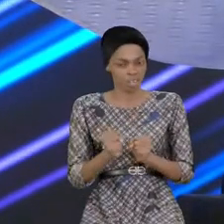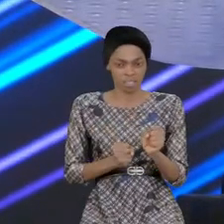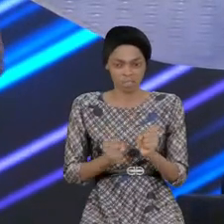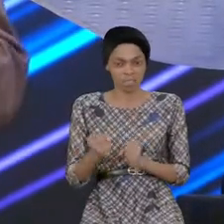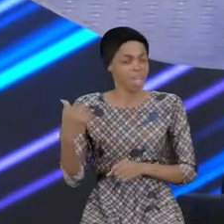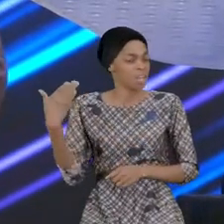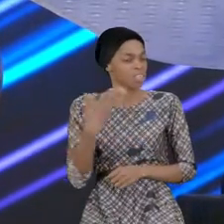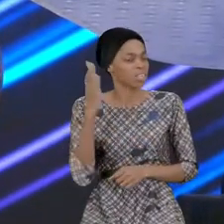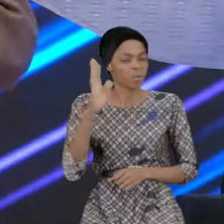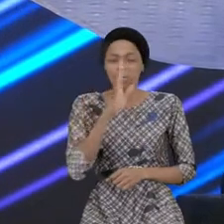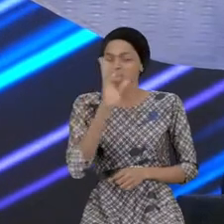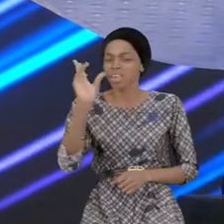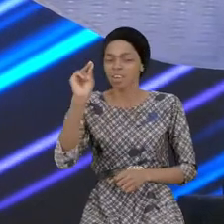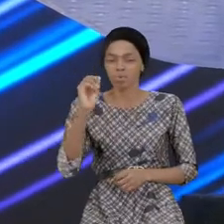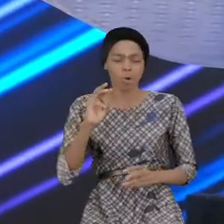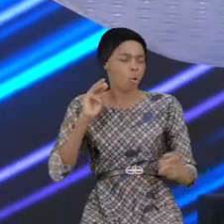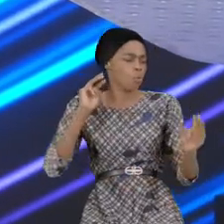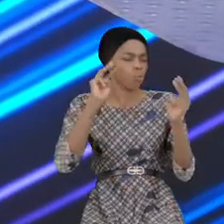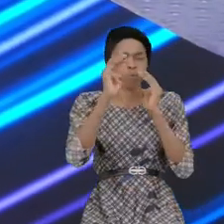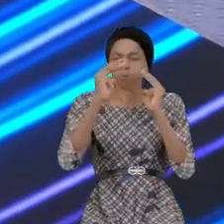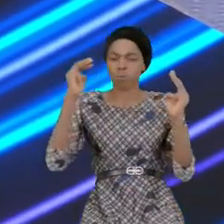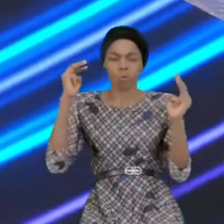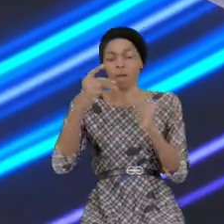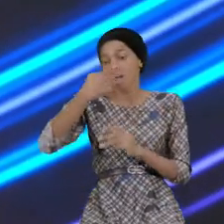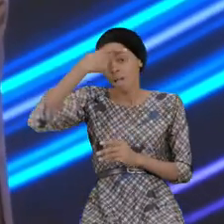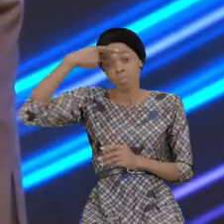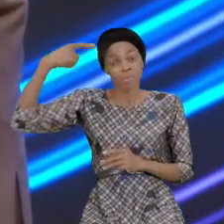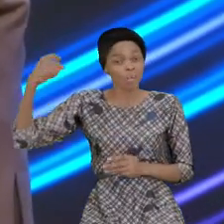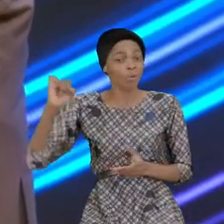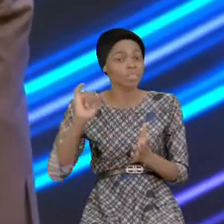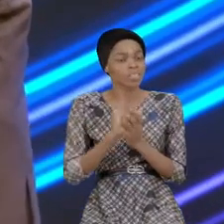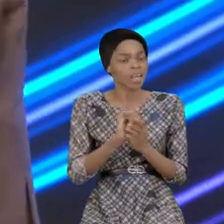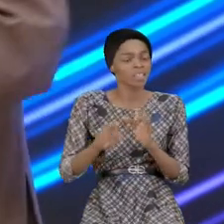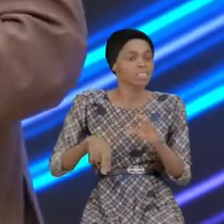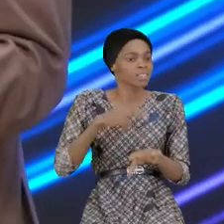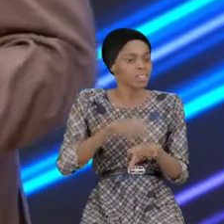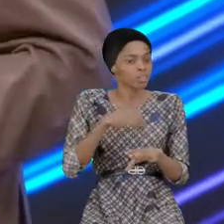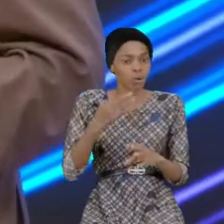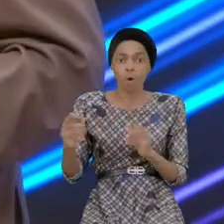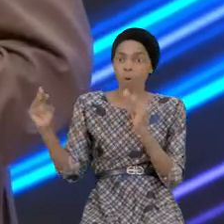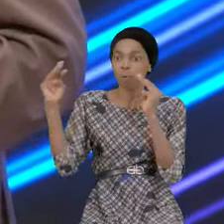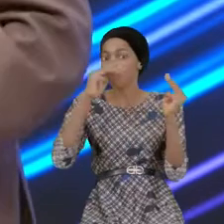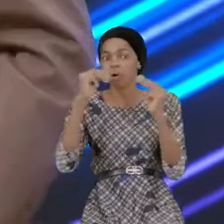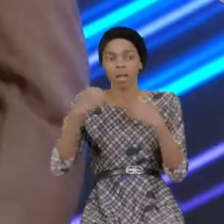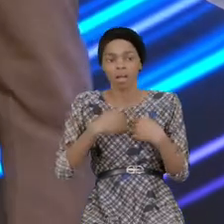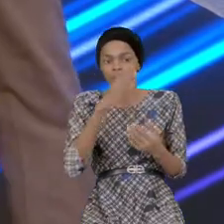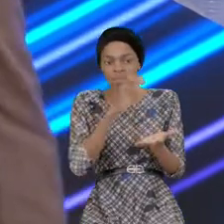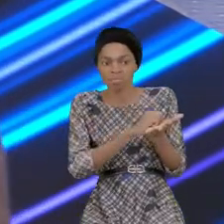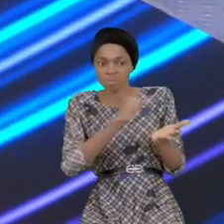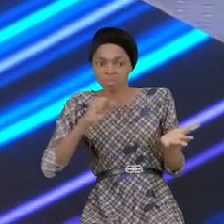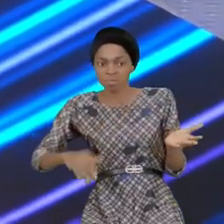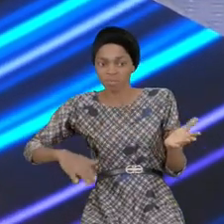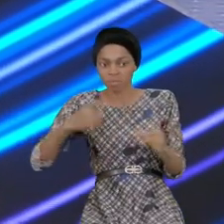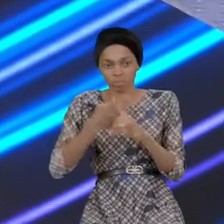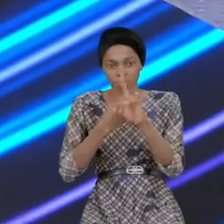no violence, because that nature of violence have been taken away from me. And you